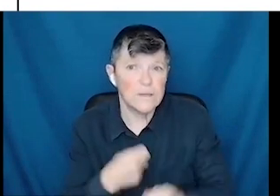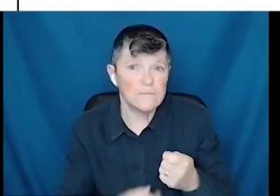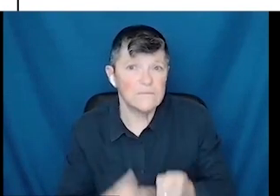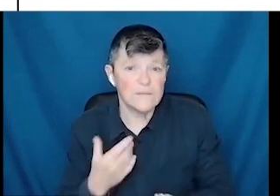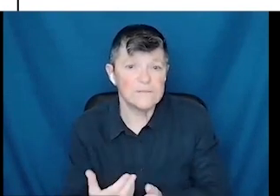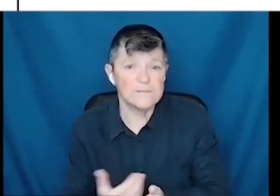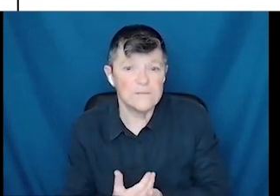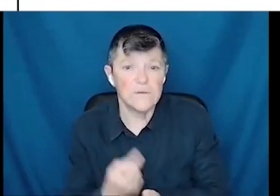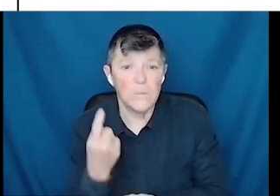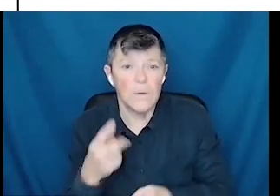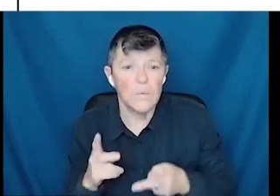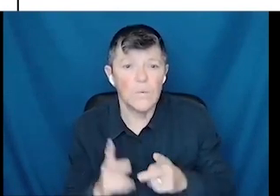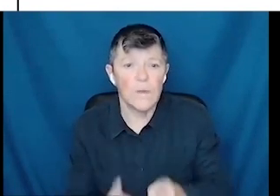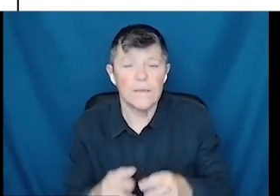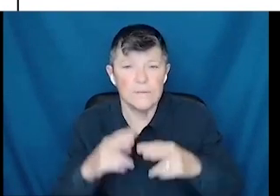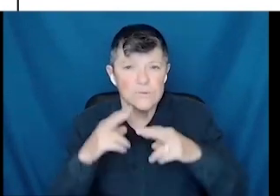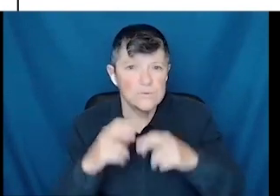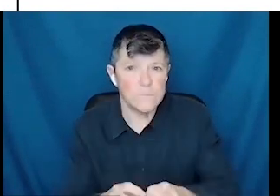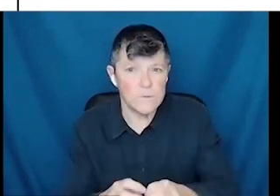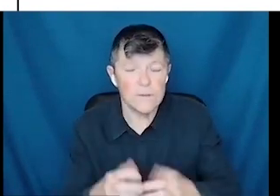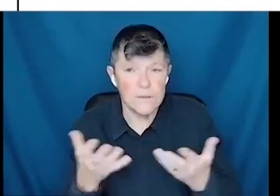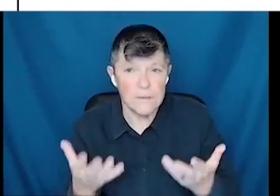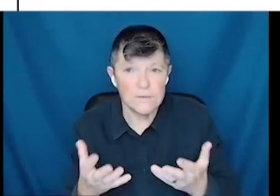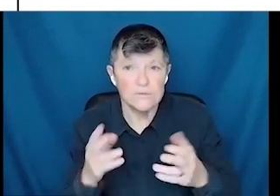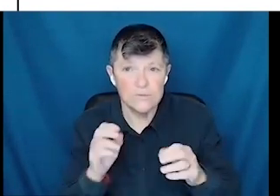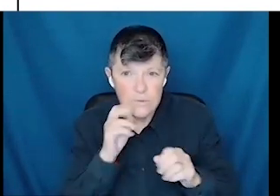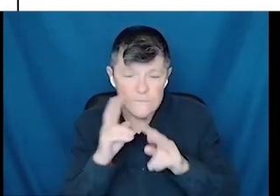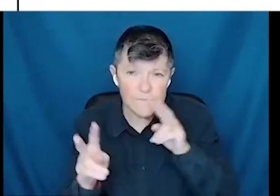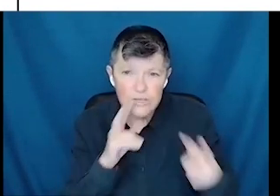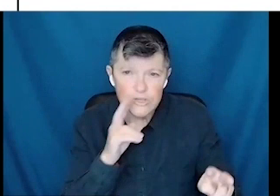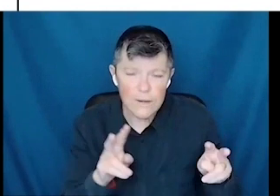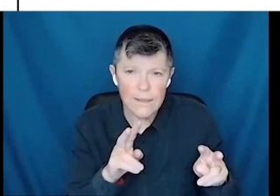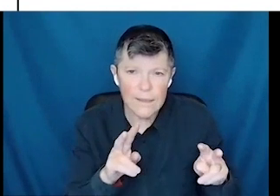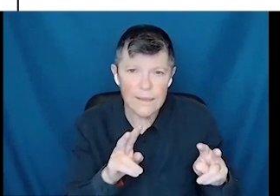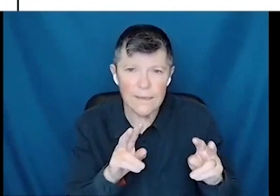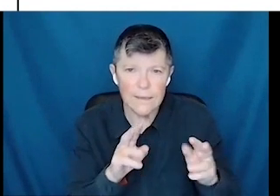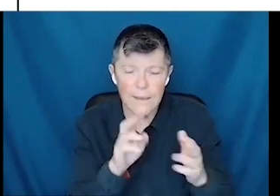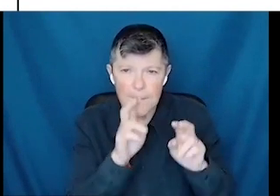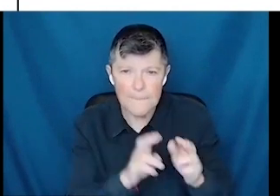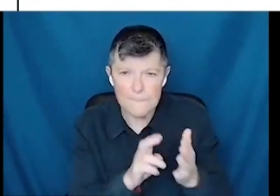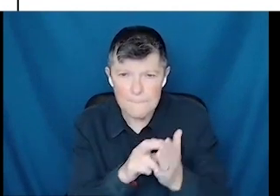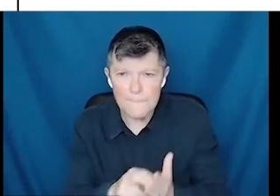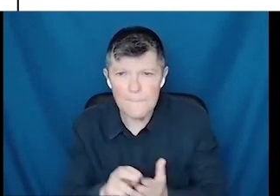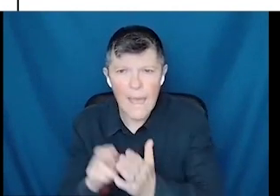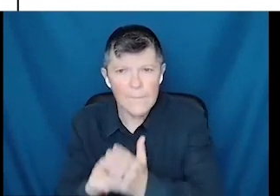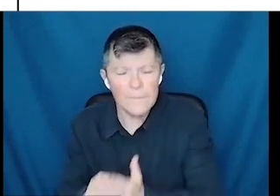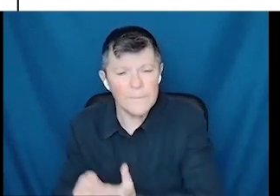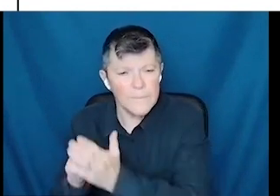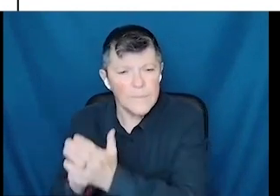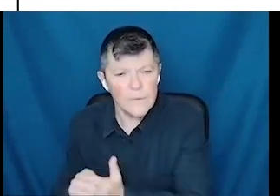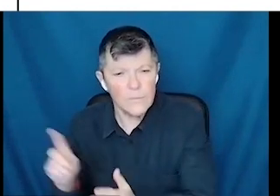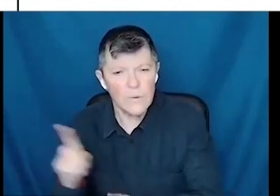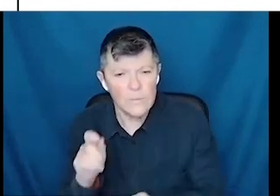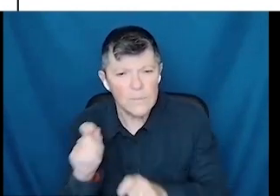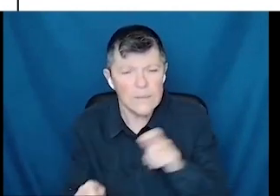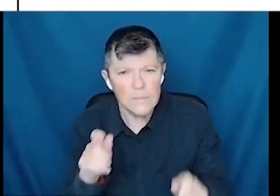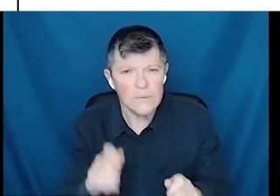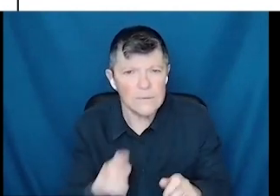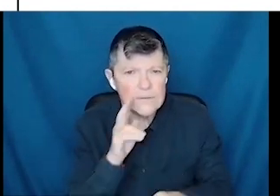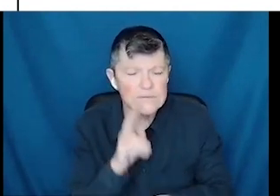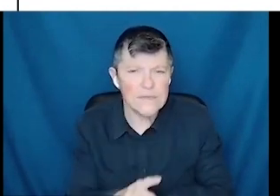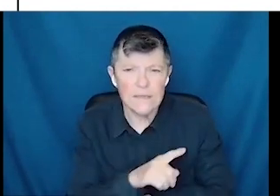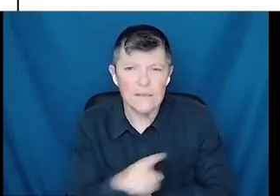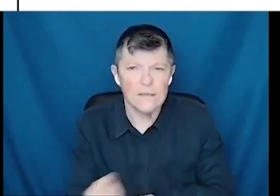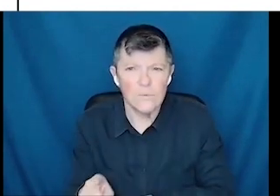explore these questions is to visually map how people are experiencing the world around them. We call this research method participatory mapping. So